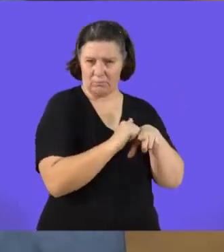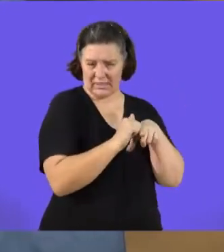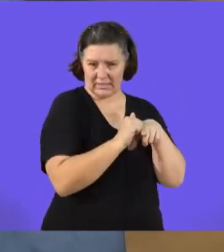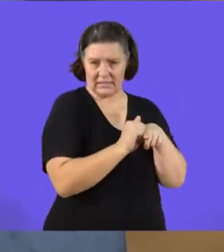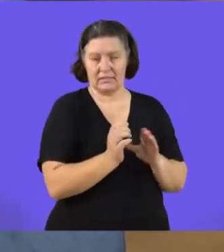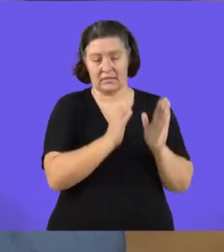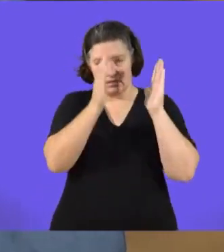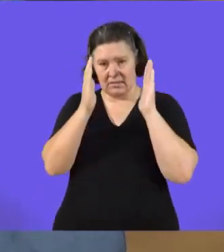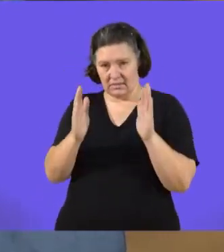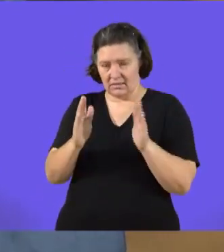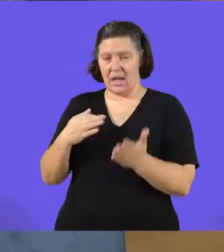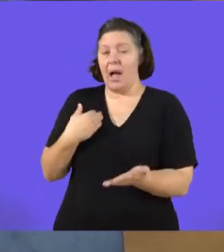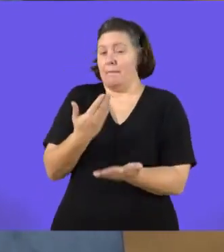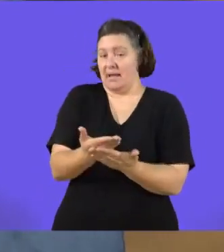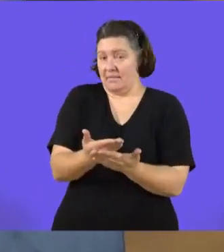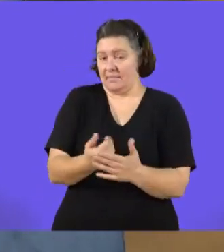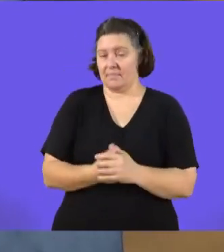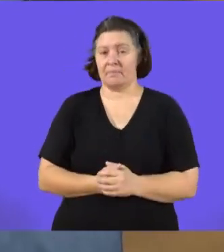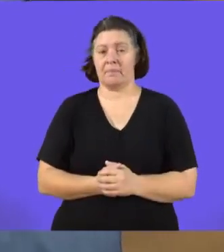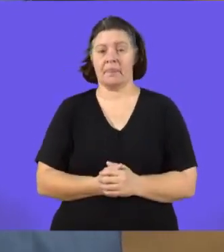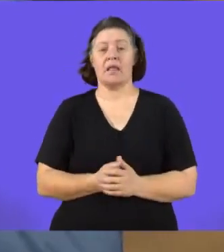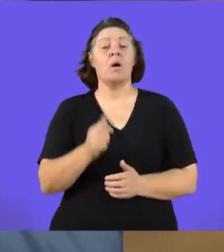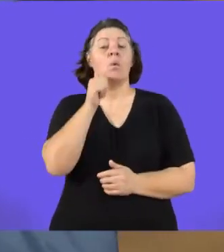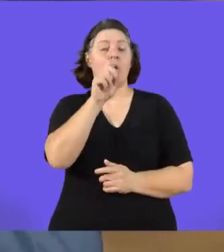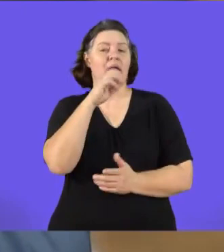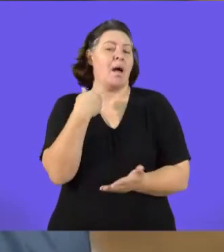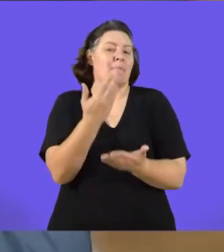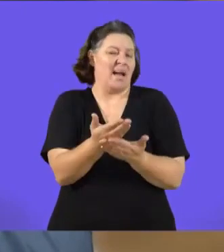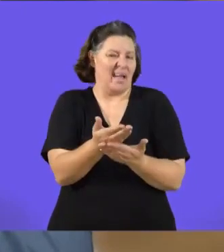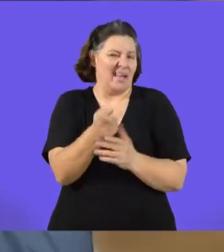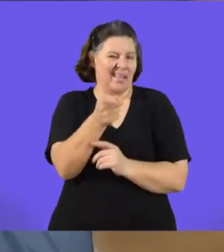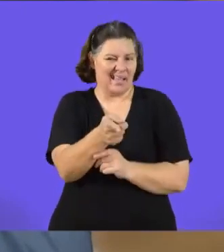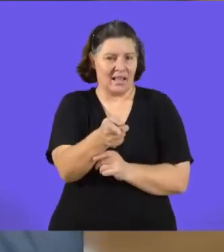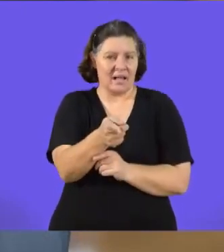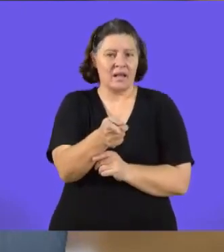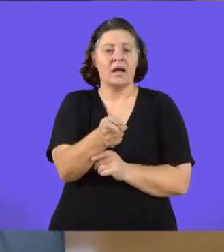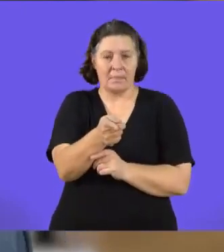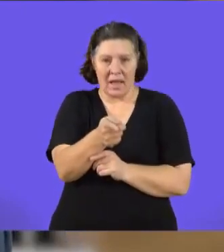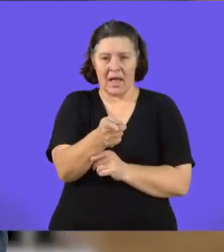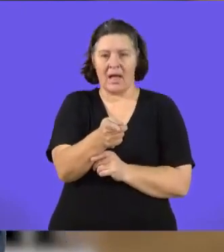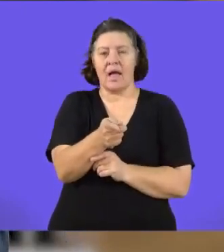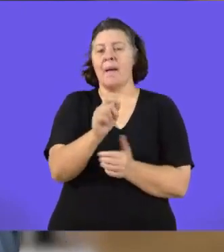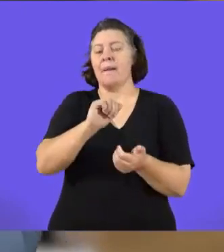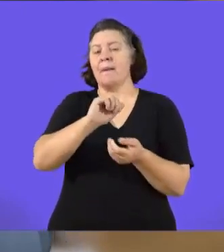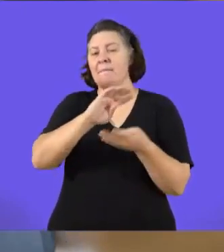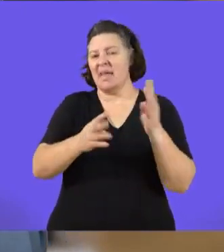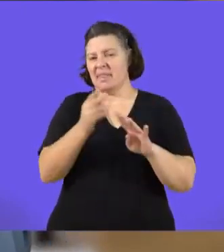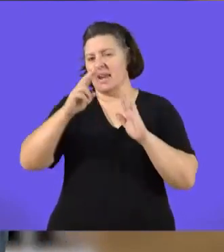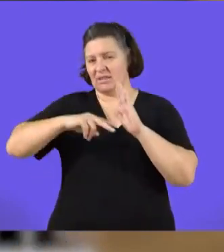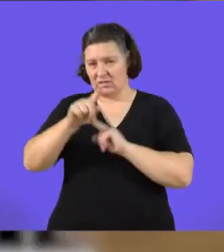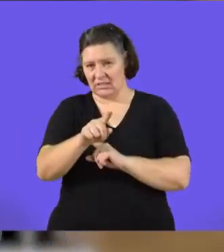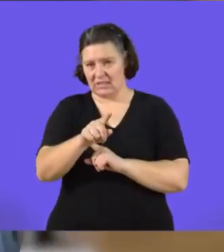did some practice. Now we'll apply, all right? So when we apply, remember our subject is mathematical literacy. So now